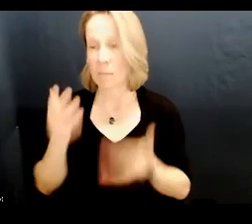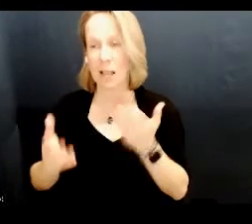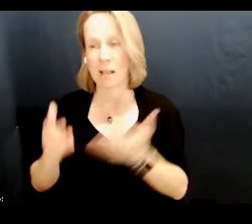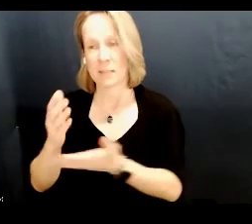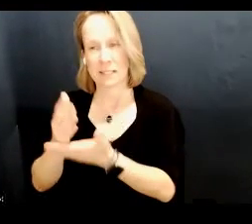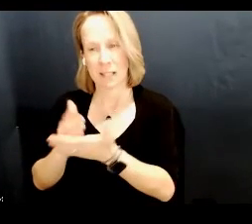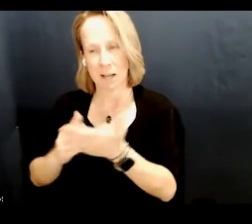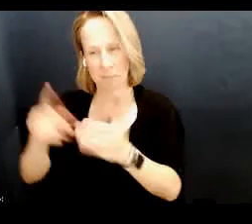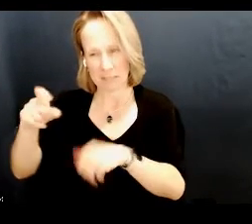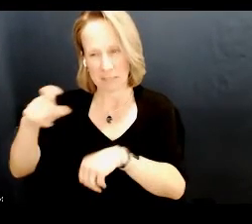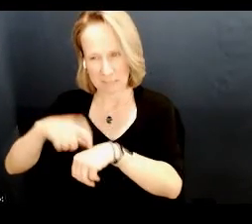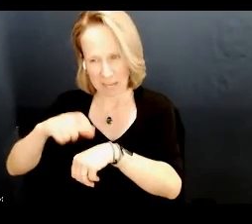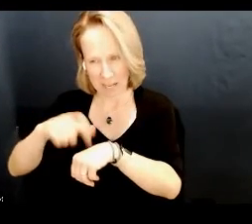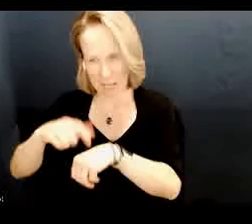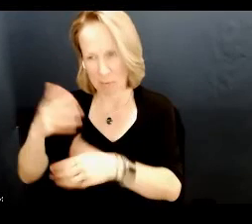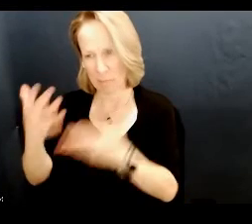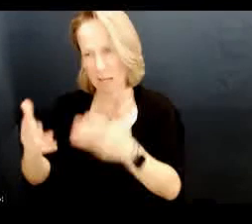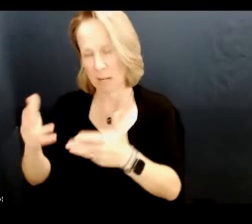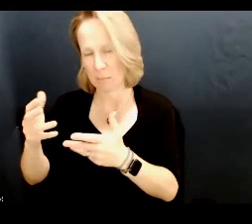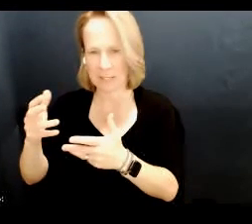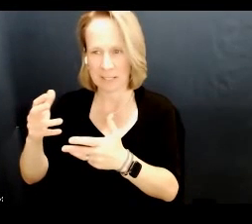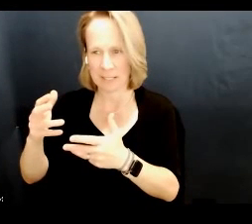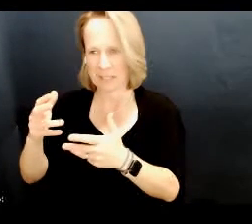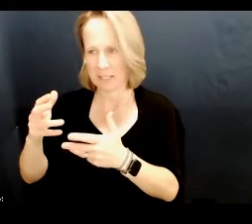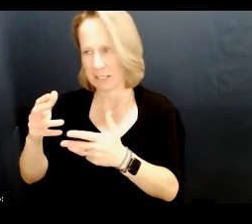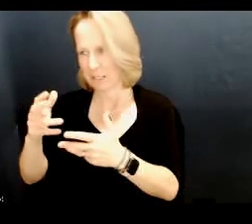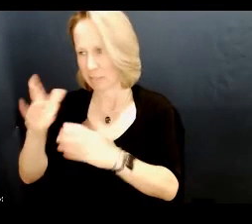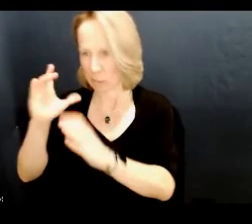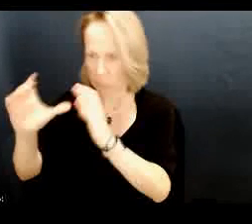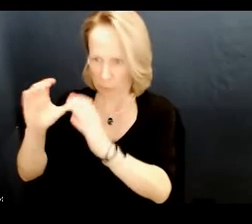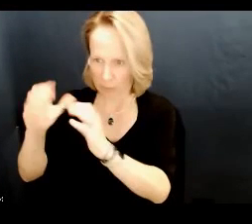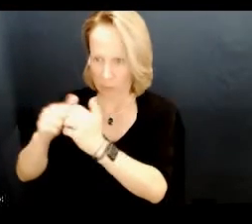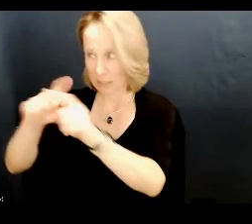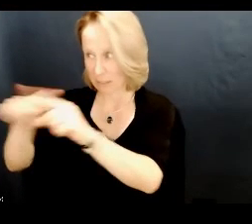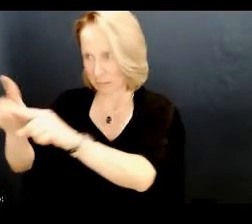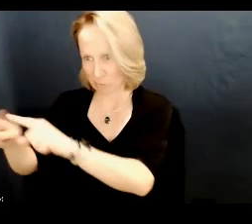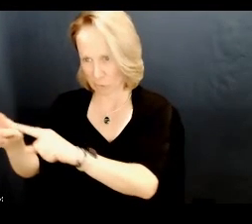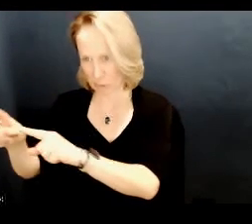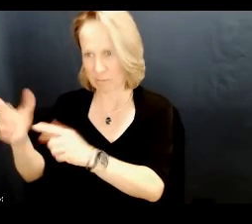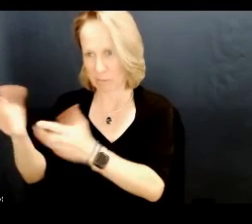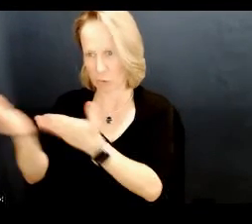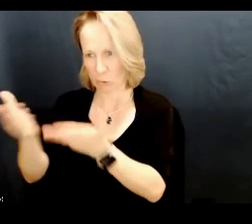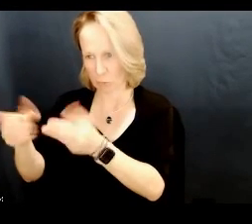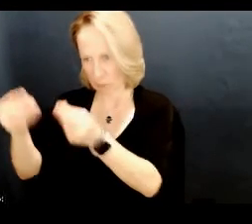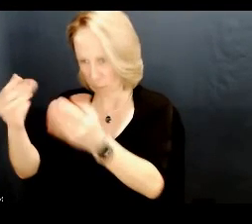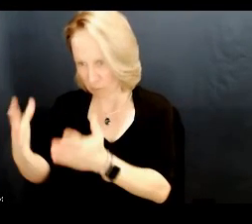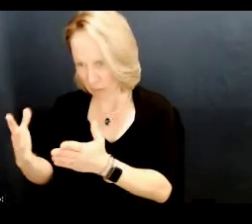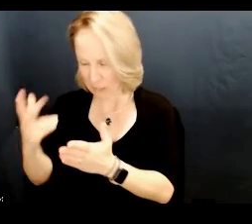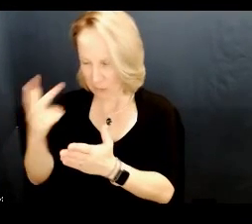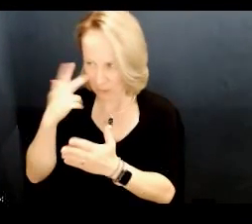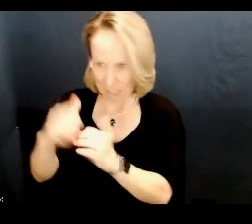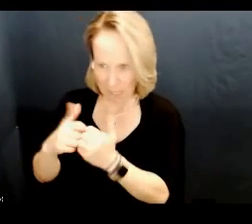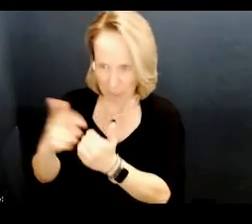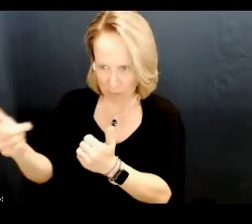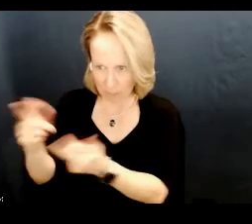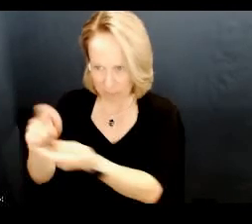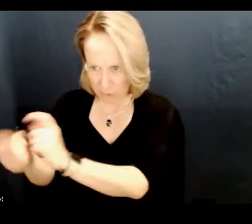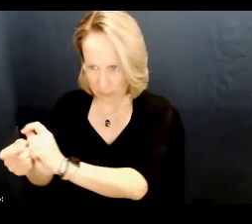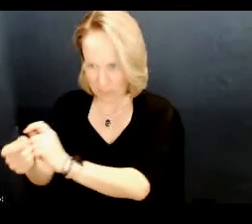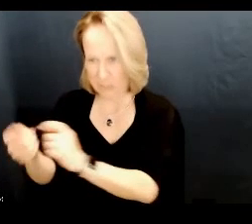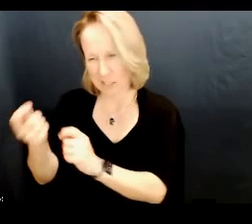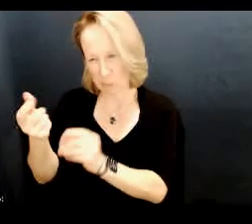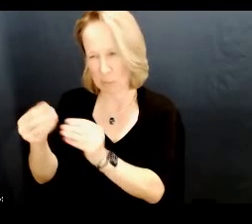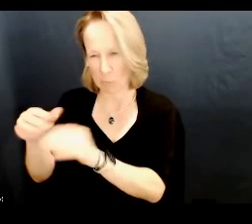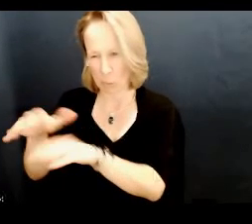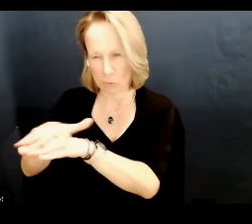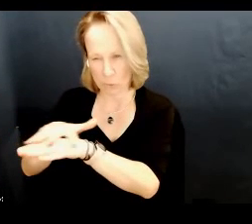We might need to work with different service providers to figure out how they can change. It's going to be a little bit more of a gradual